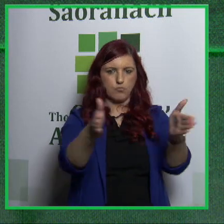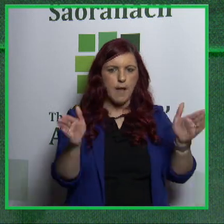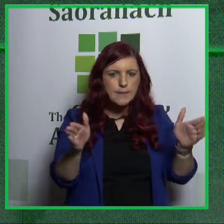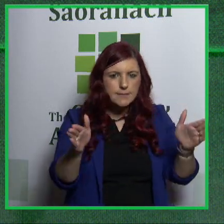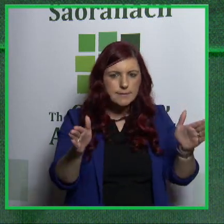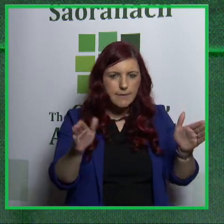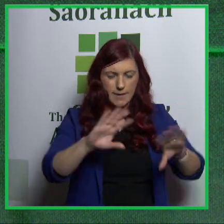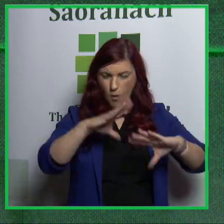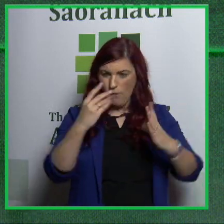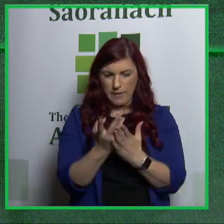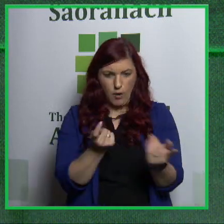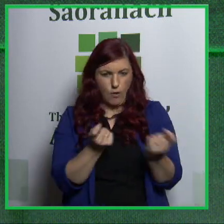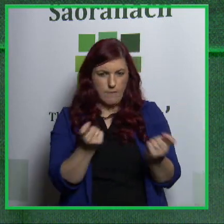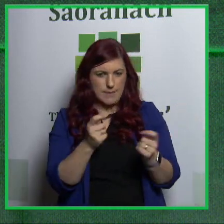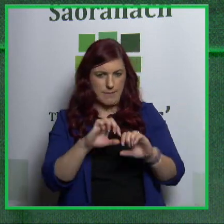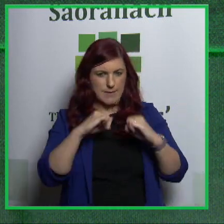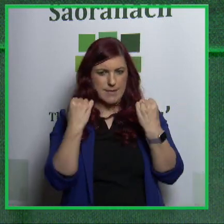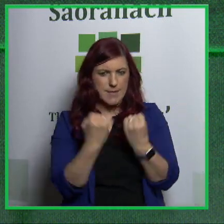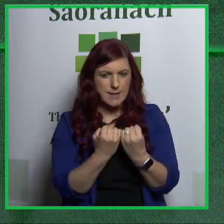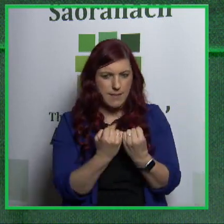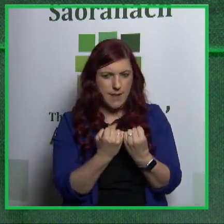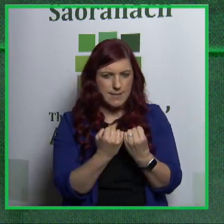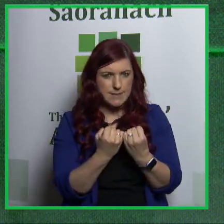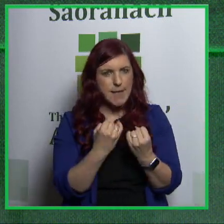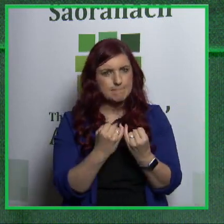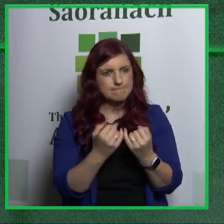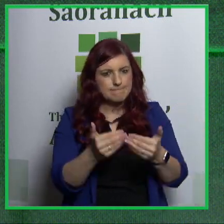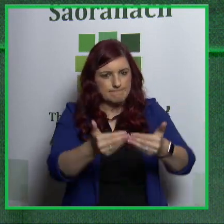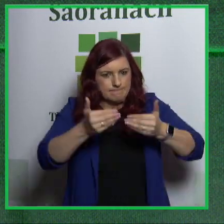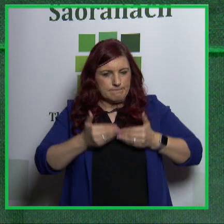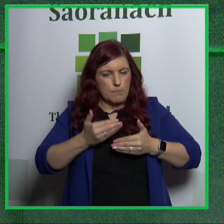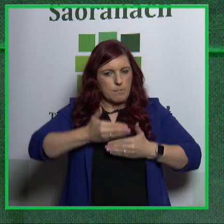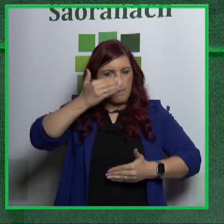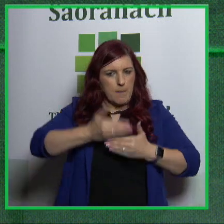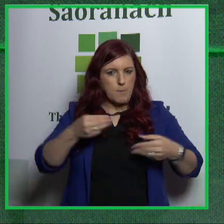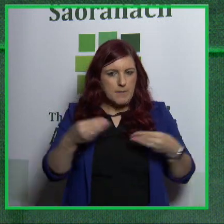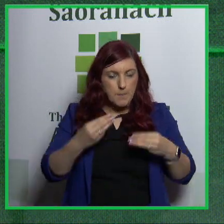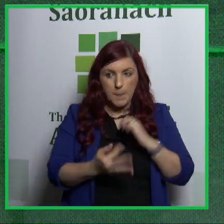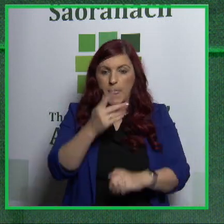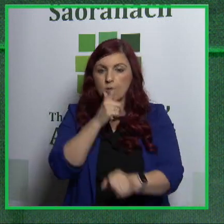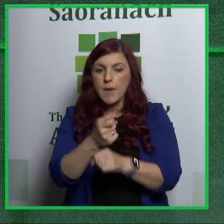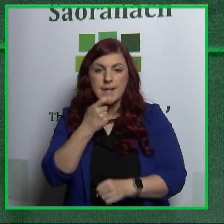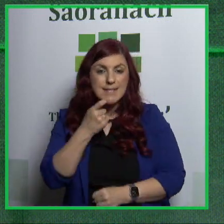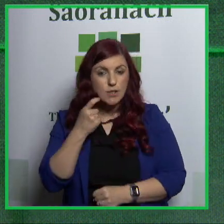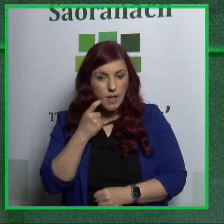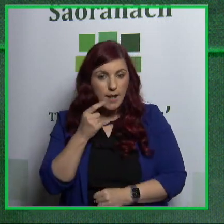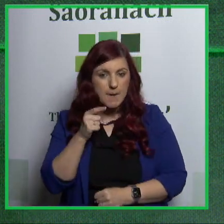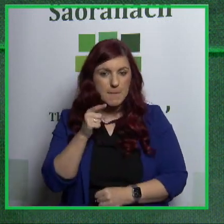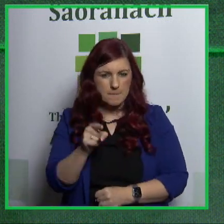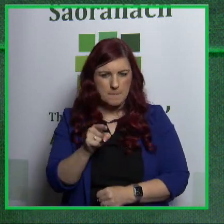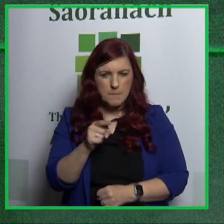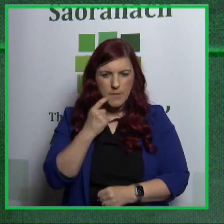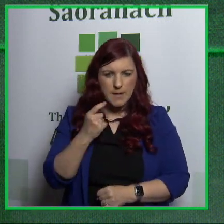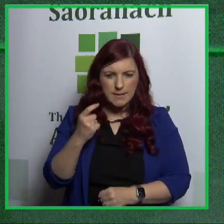everything in society. It's there as a distant shield. But when you're looking at something like addiction, you're in the